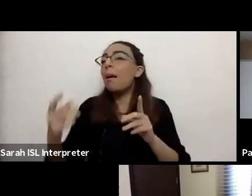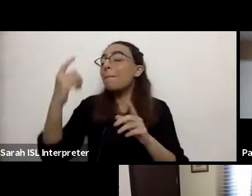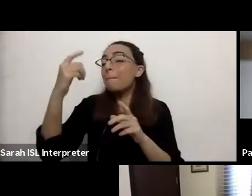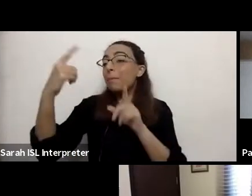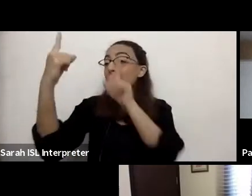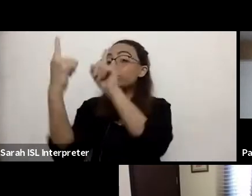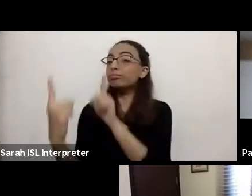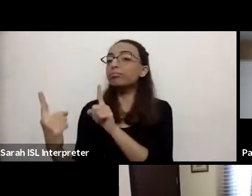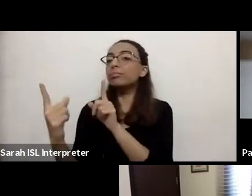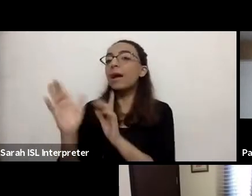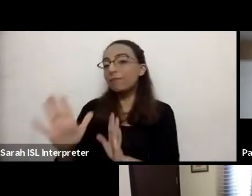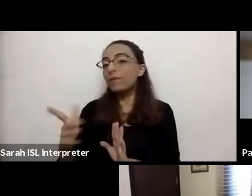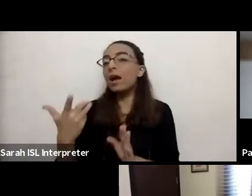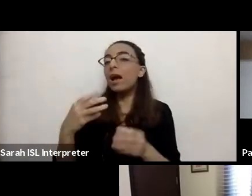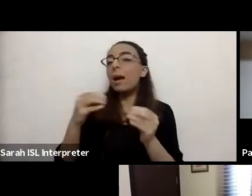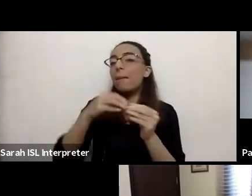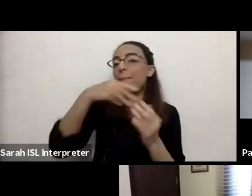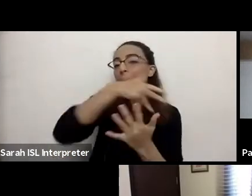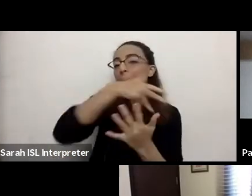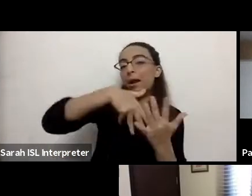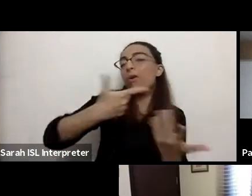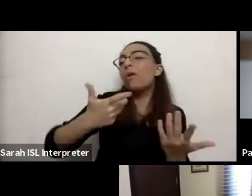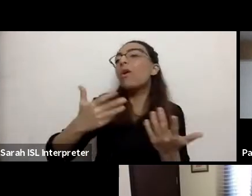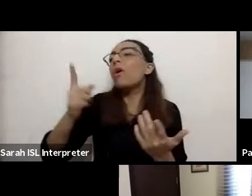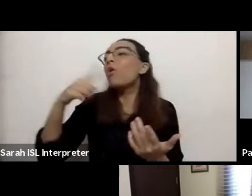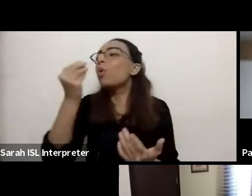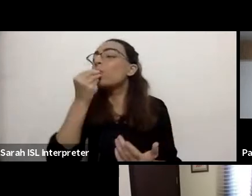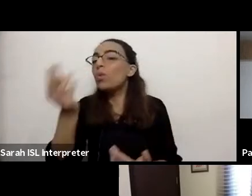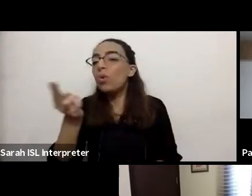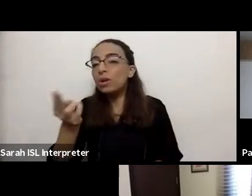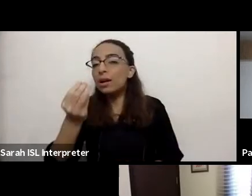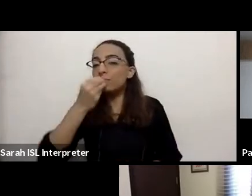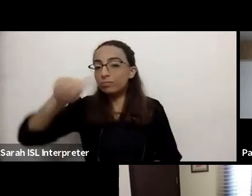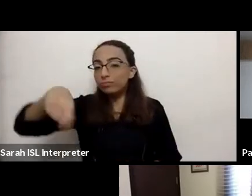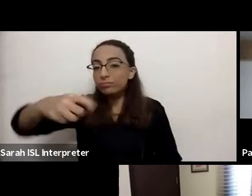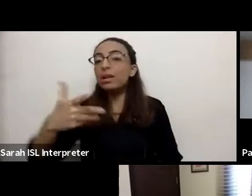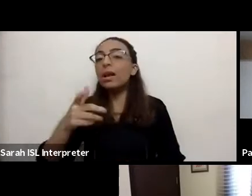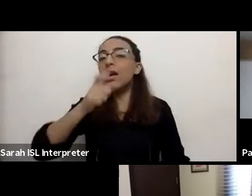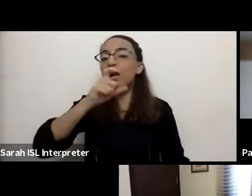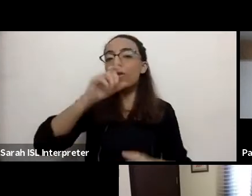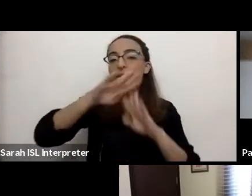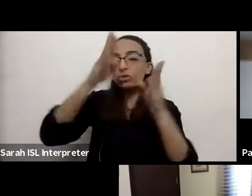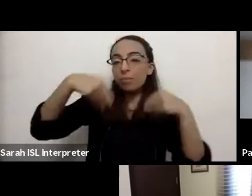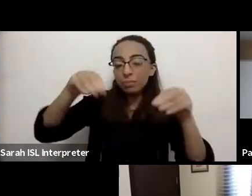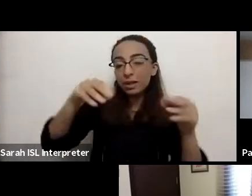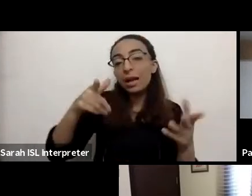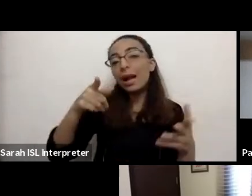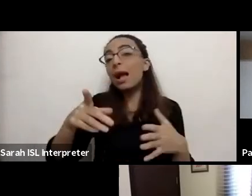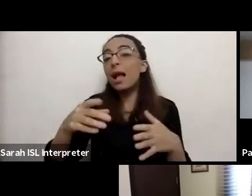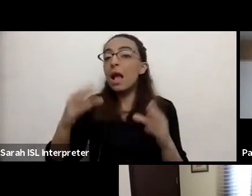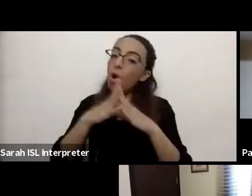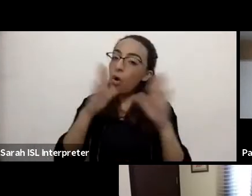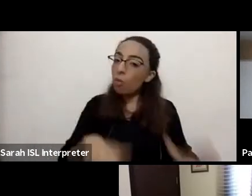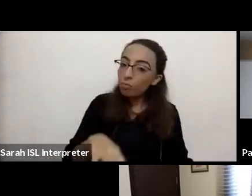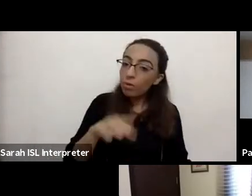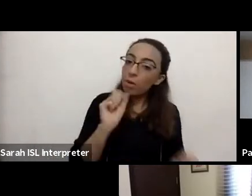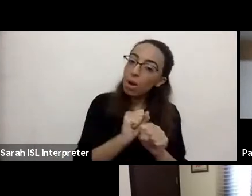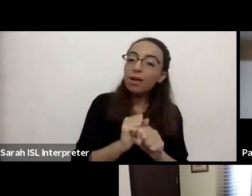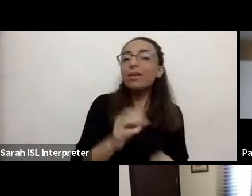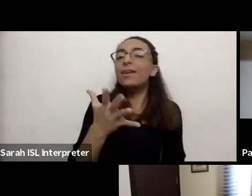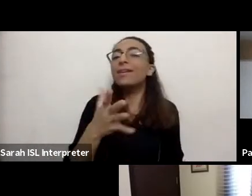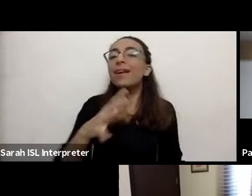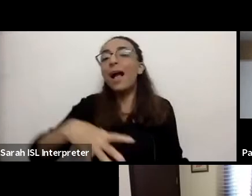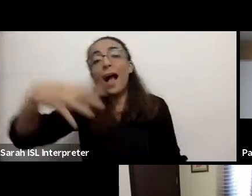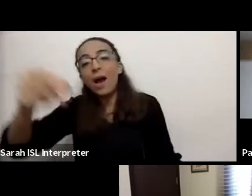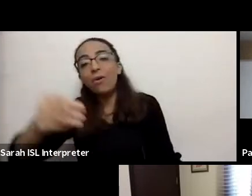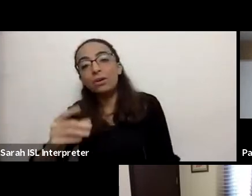customers, or in the back end thing, or in the hospitality, who are working in cafes or hotels or such industries, who